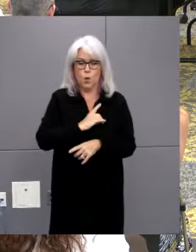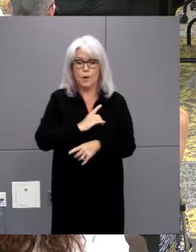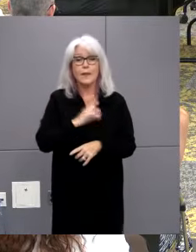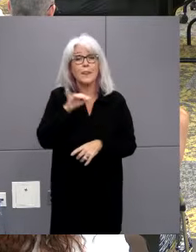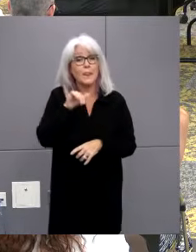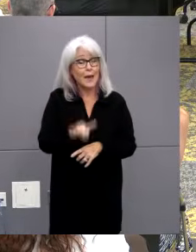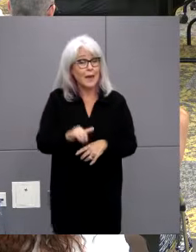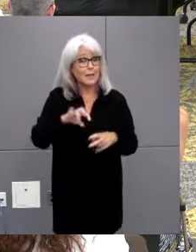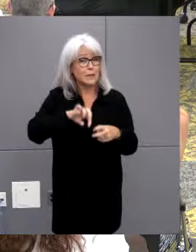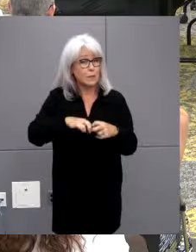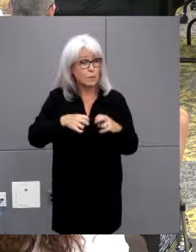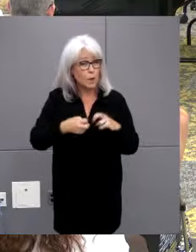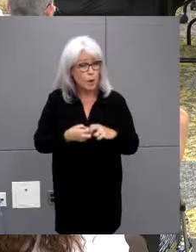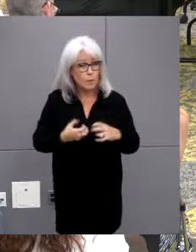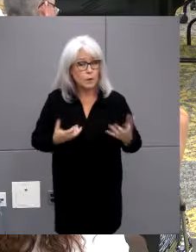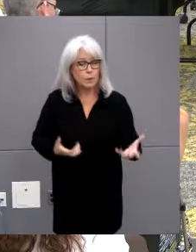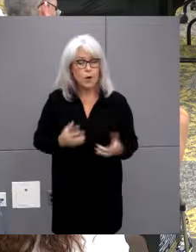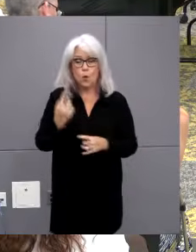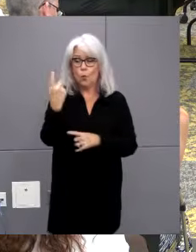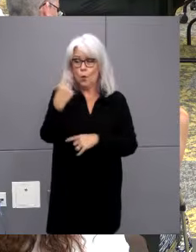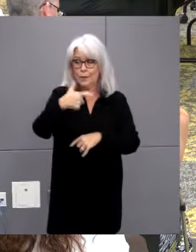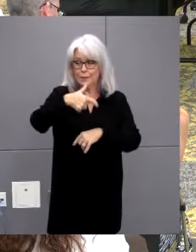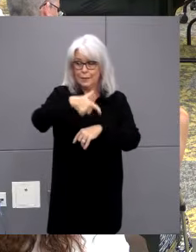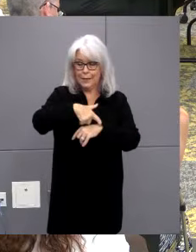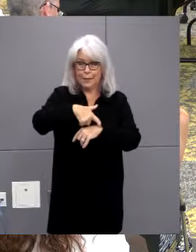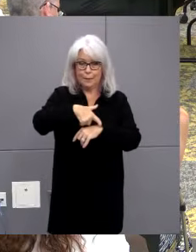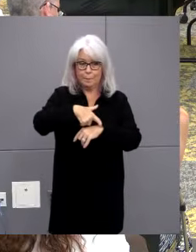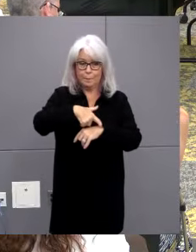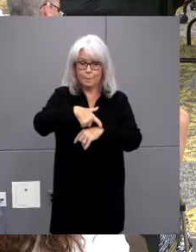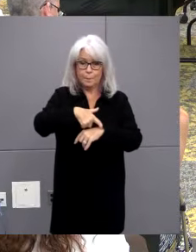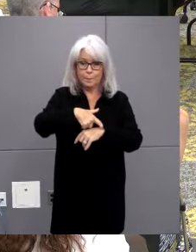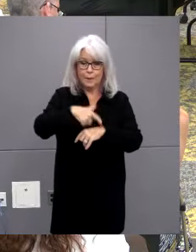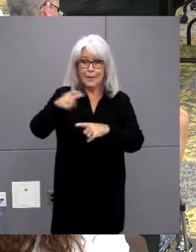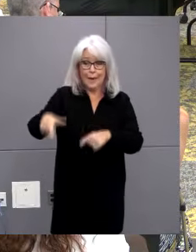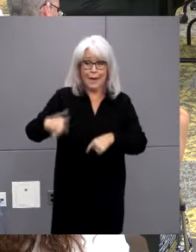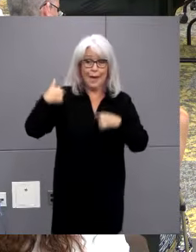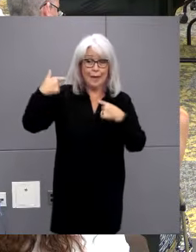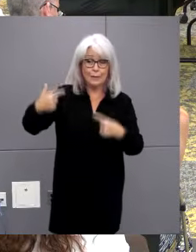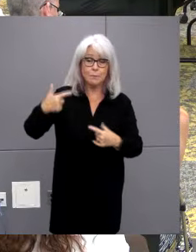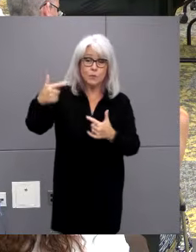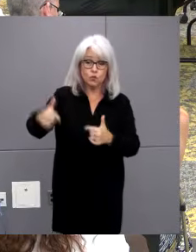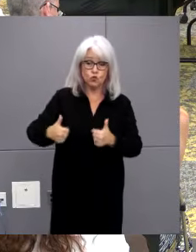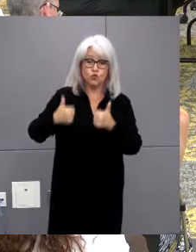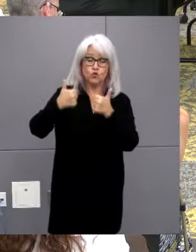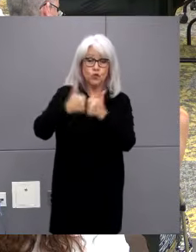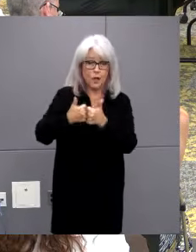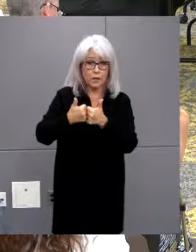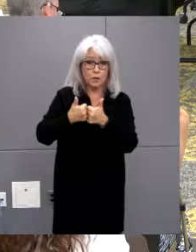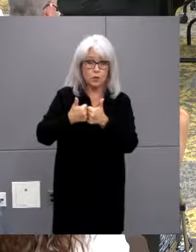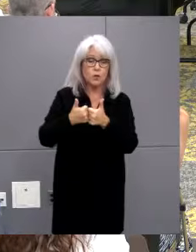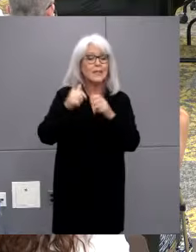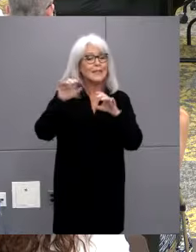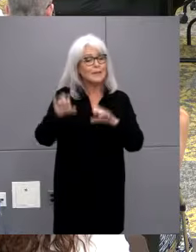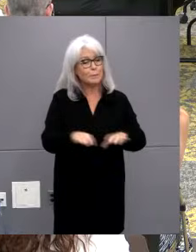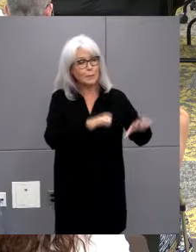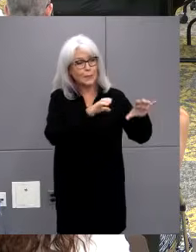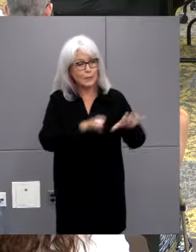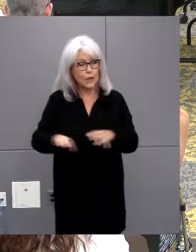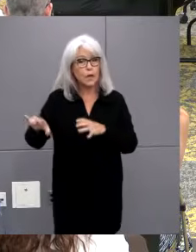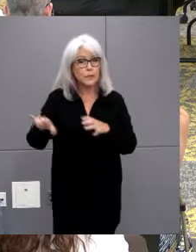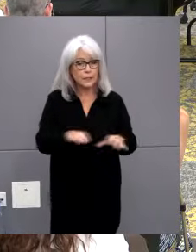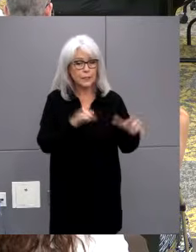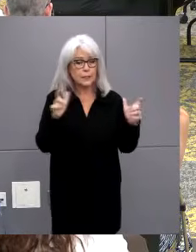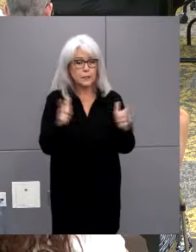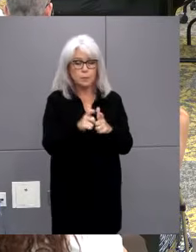It's been the one time that it's been challenged about acting and conducting yourself as a small board.